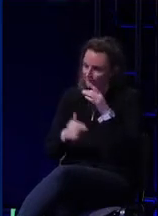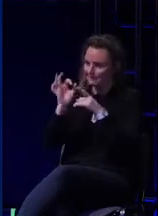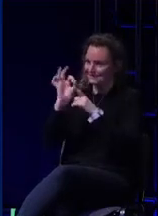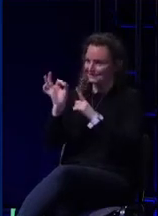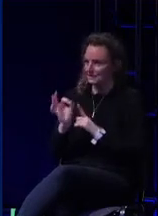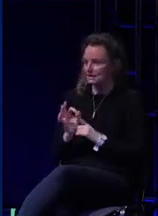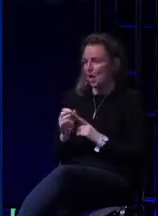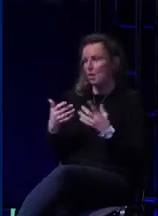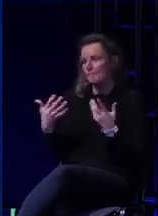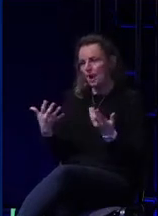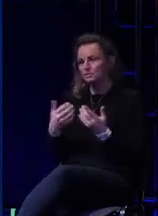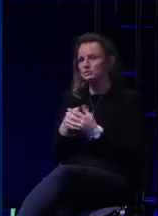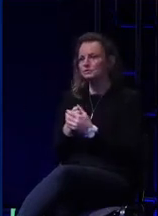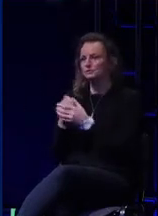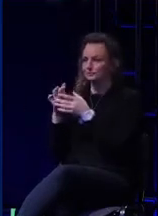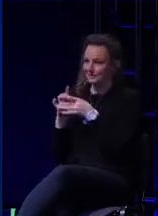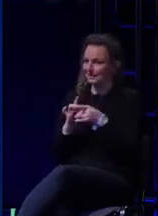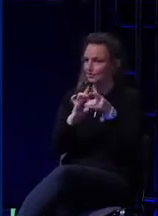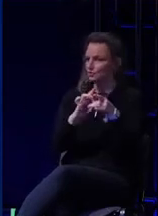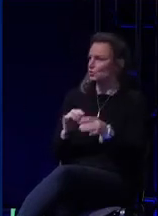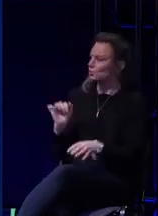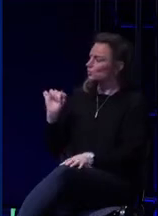just with regards to your